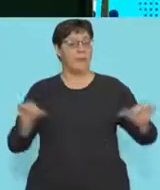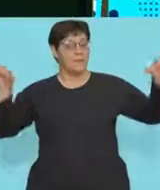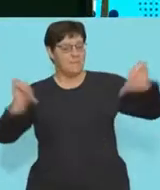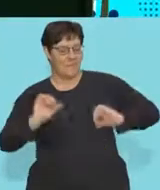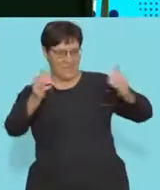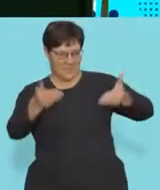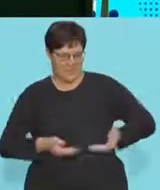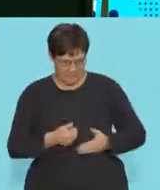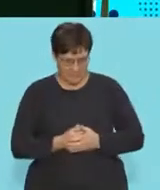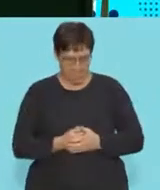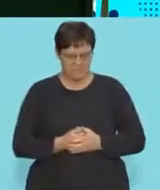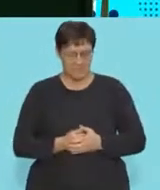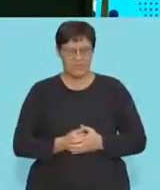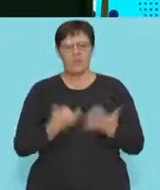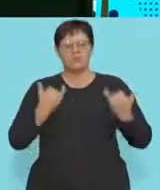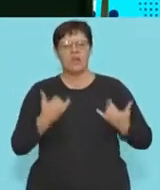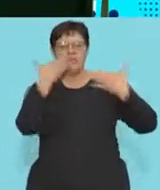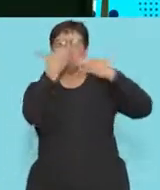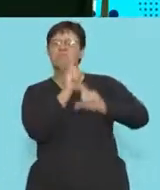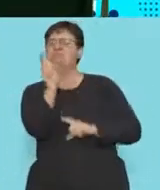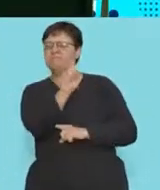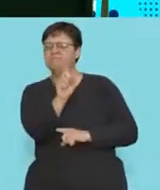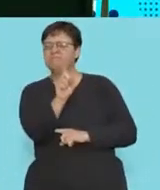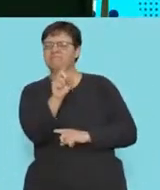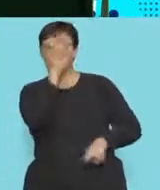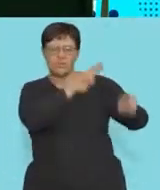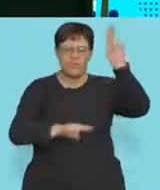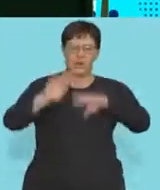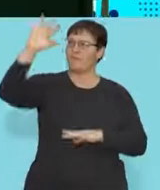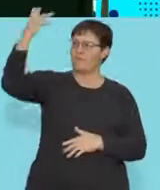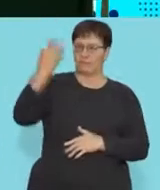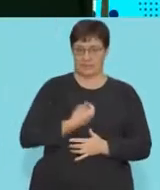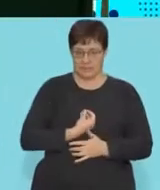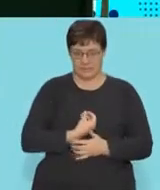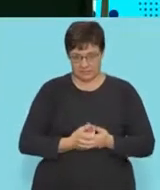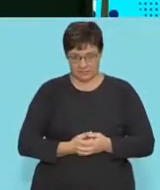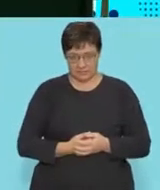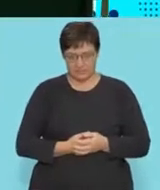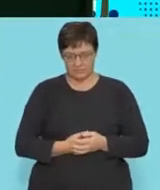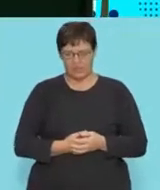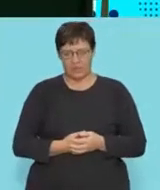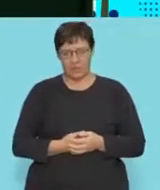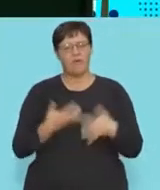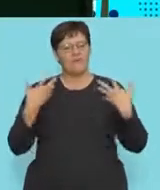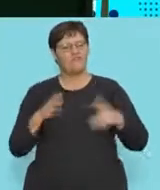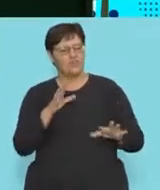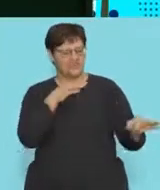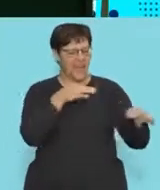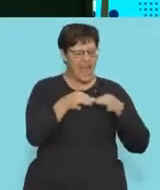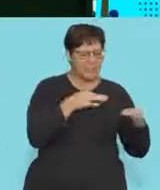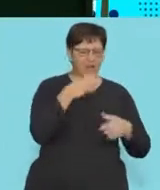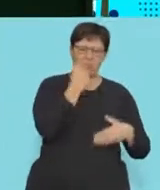Welcome back, guys. In our lesson today, we're focusing on revising photosynthesis. We've just spent some time looking at the